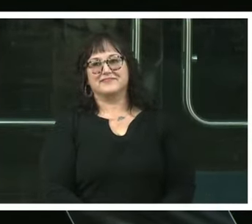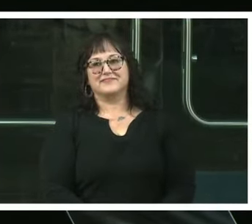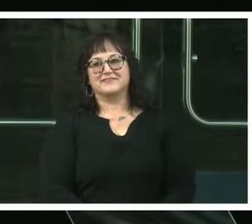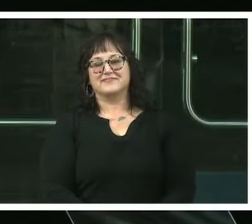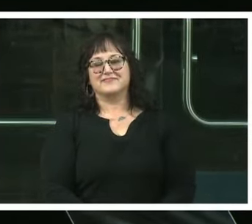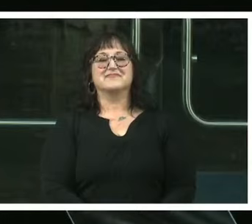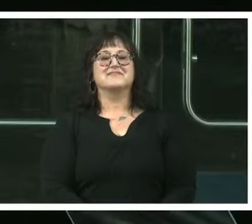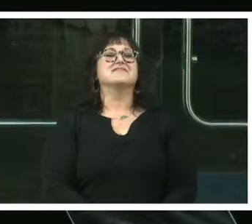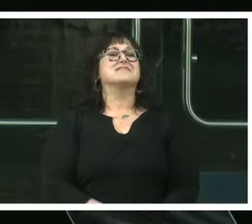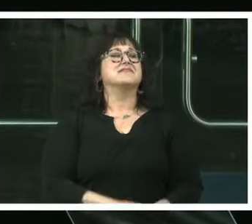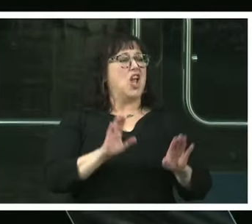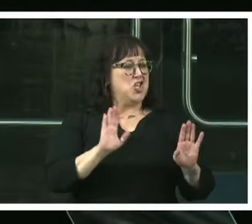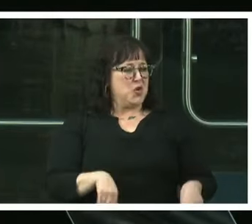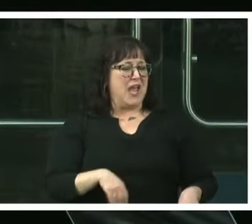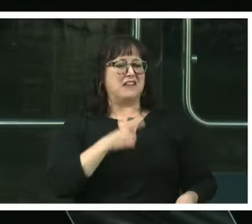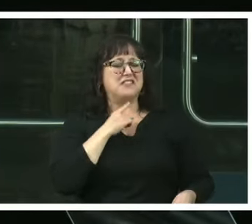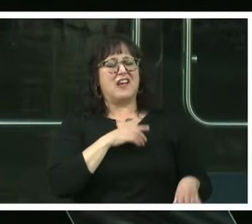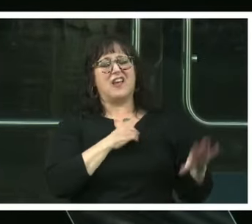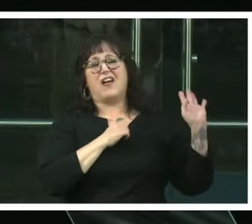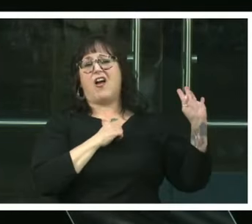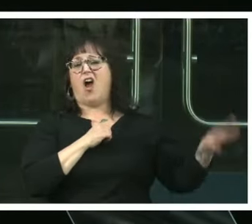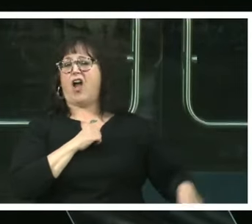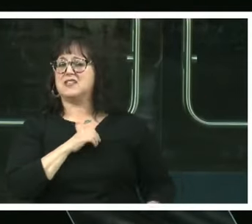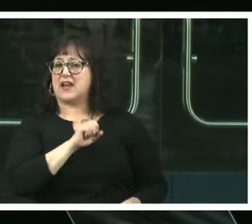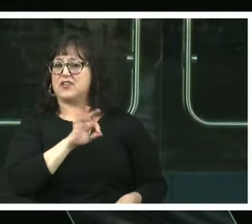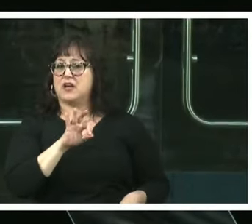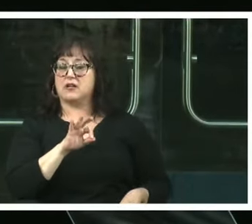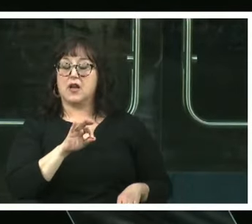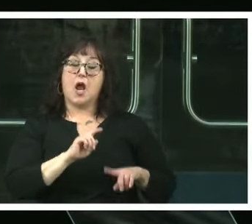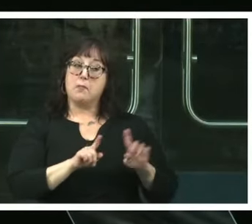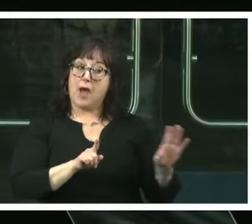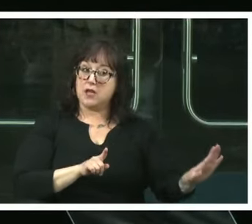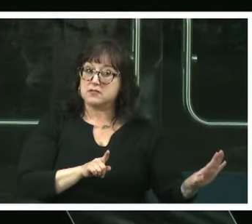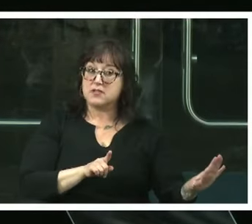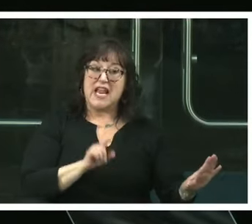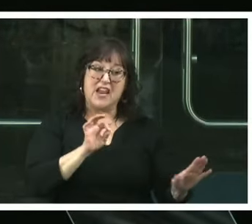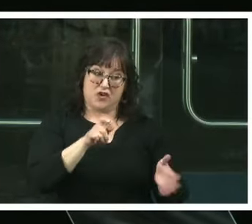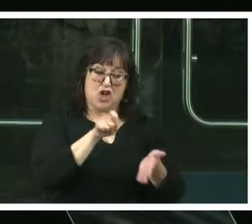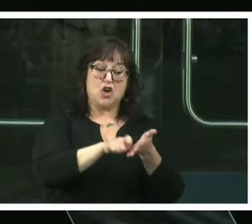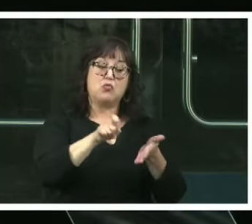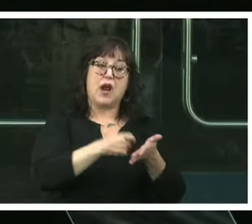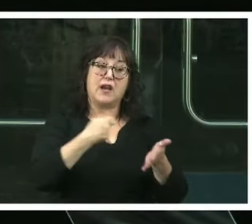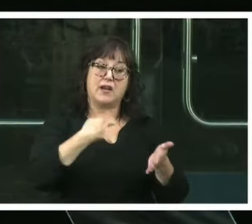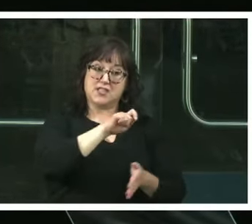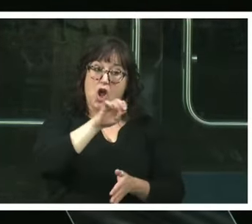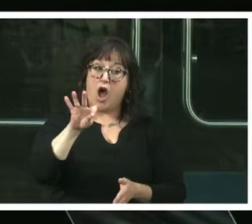So you can write us off, but you better write in pencil.